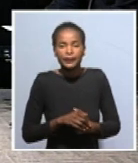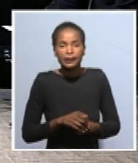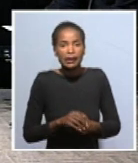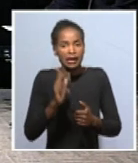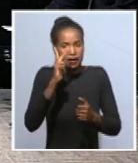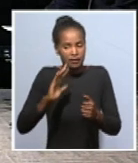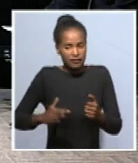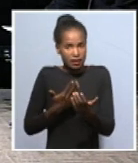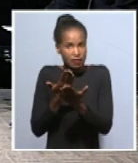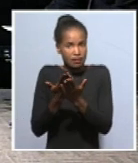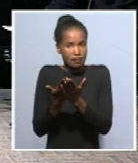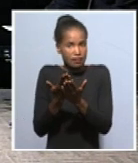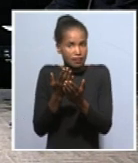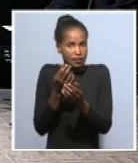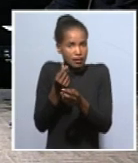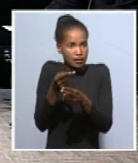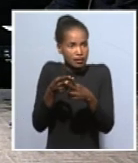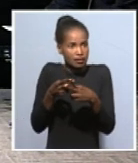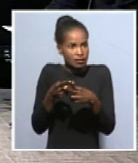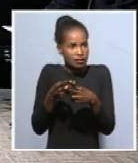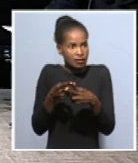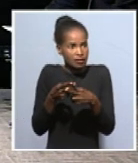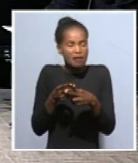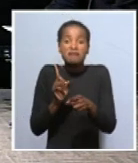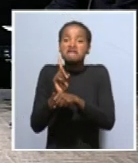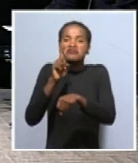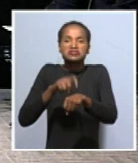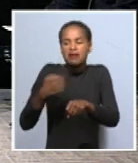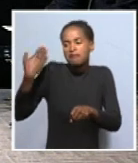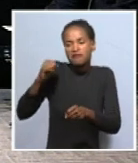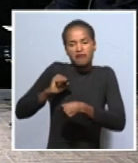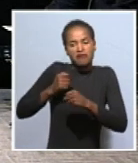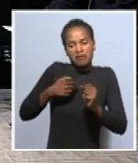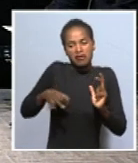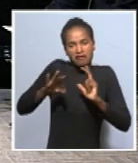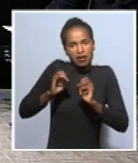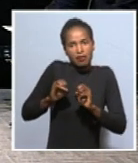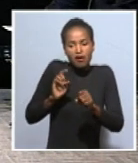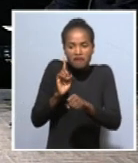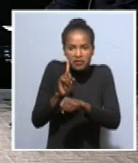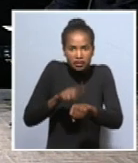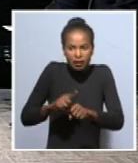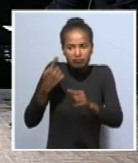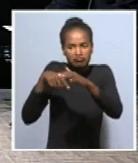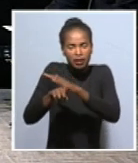loans to start farming, let's say for the first time? And how are the indirect rates,